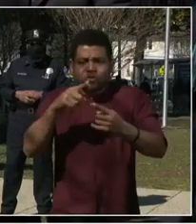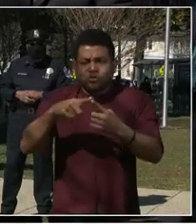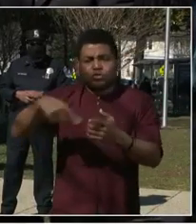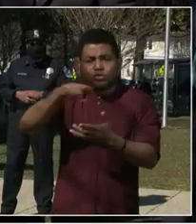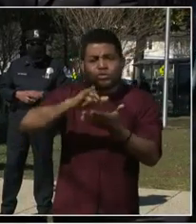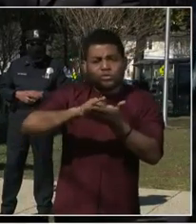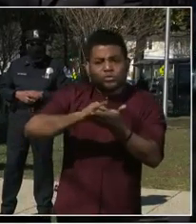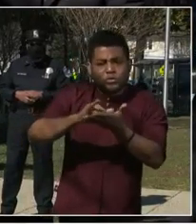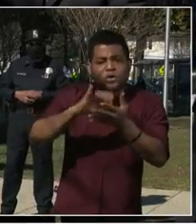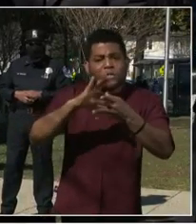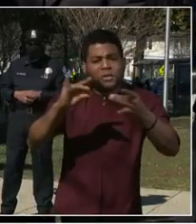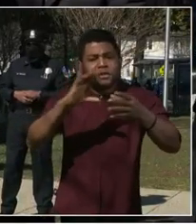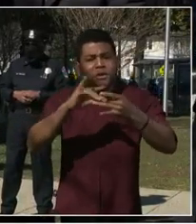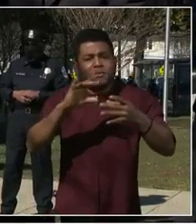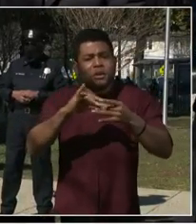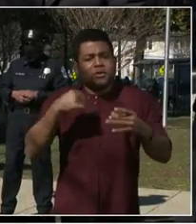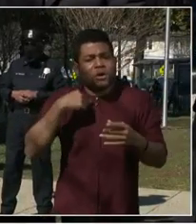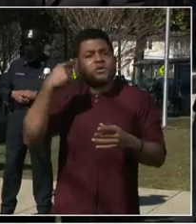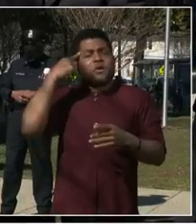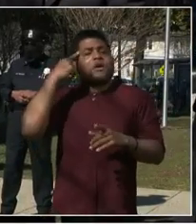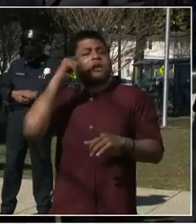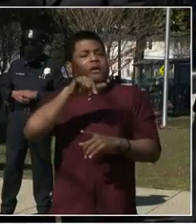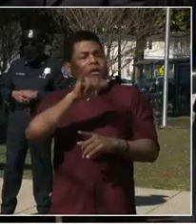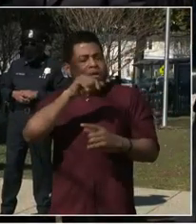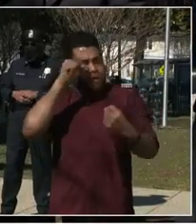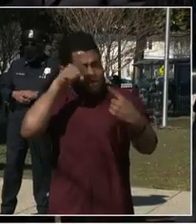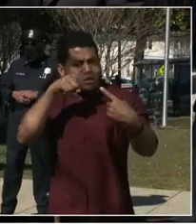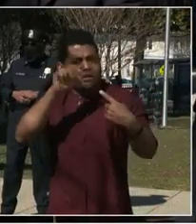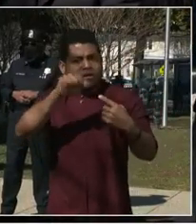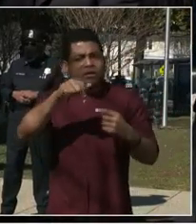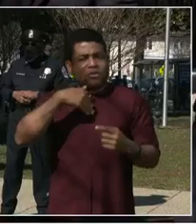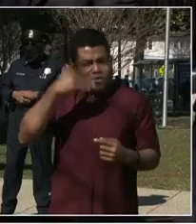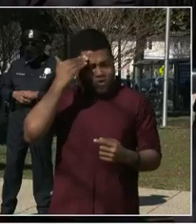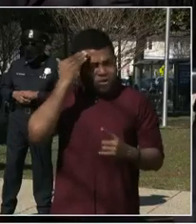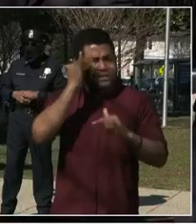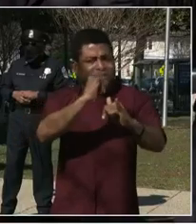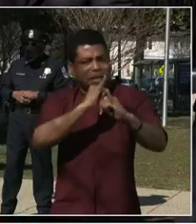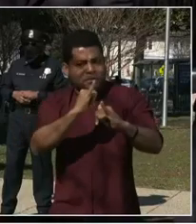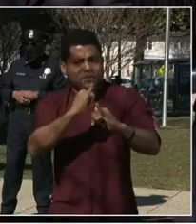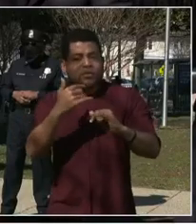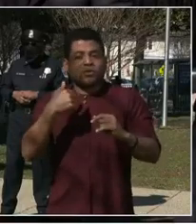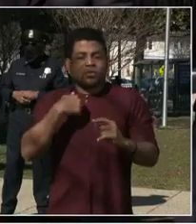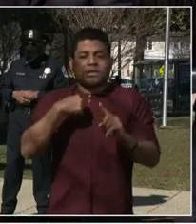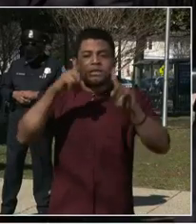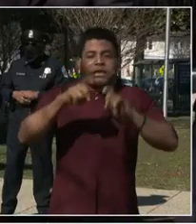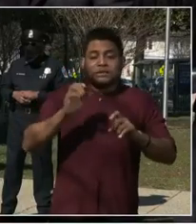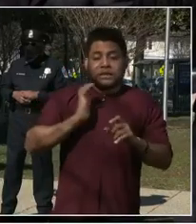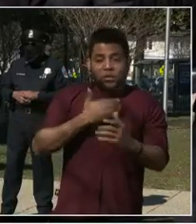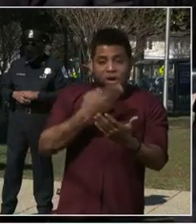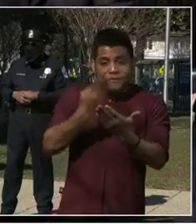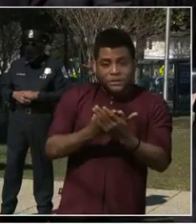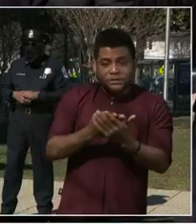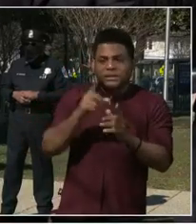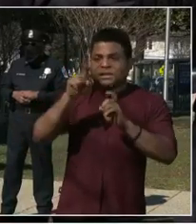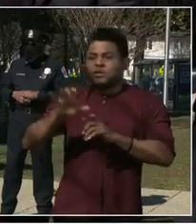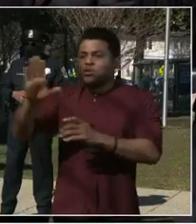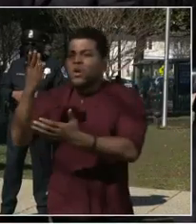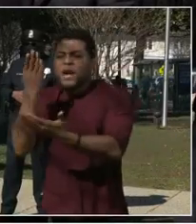started pulling things together, our partners at the ATF tested our evidence that was recovered. They tested the evidence that was